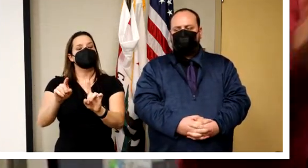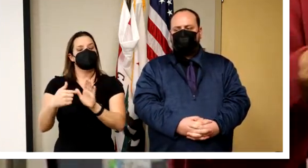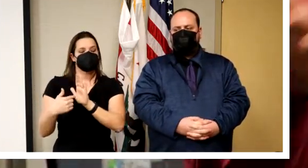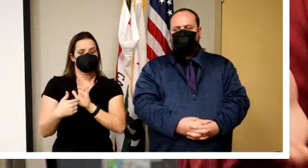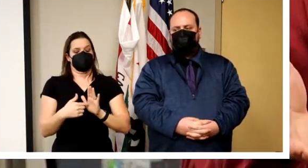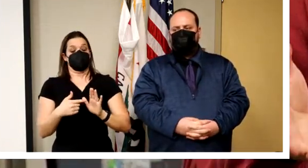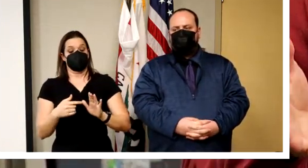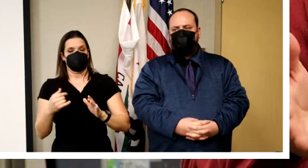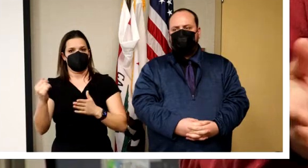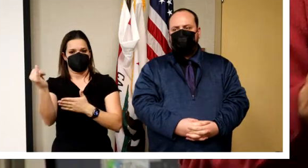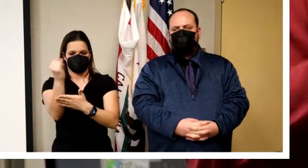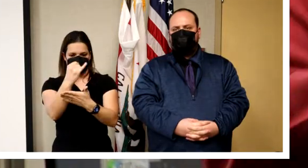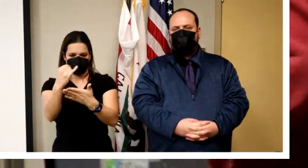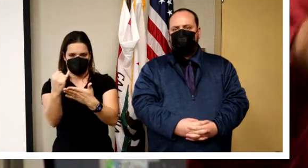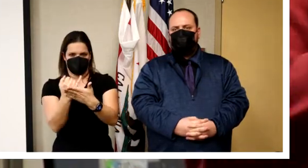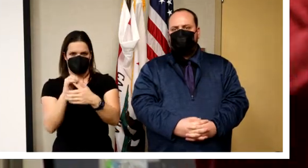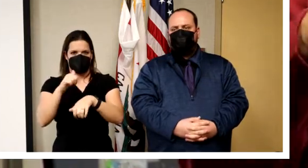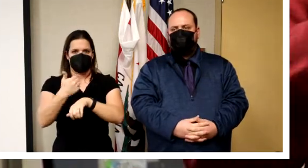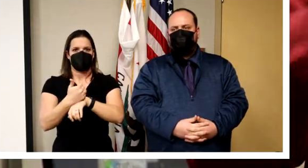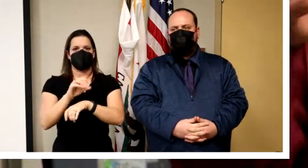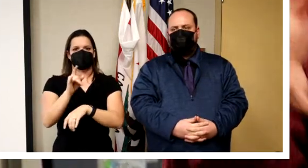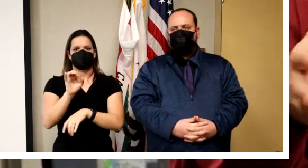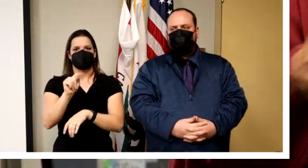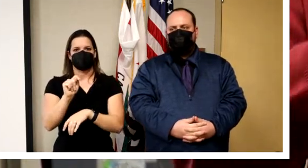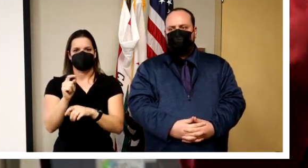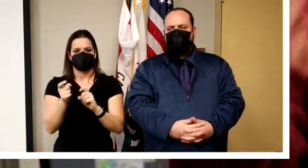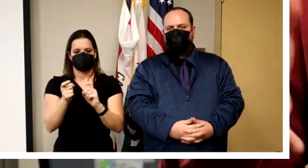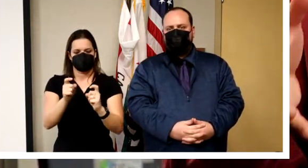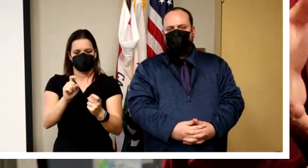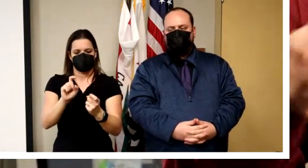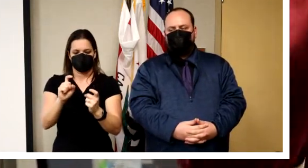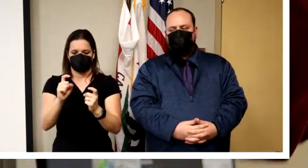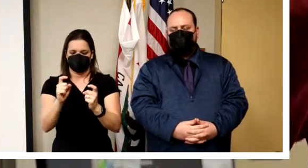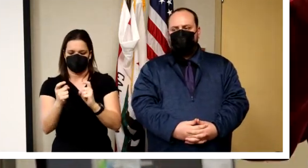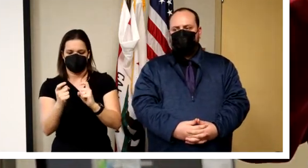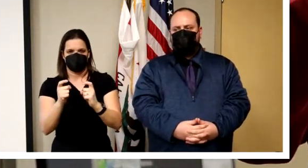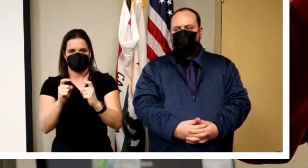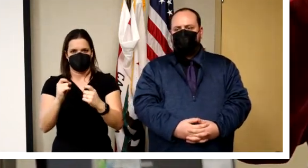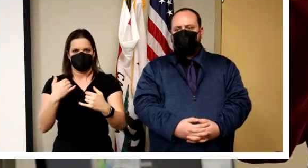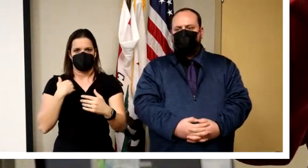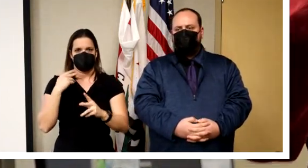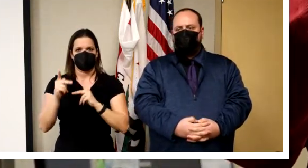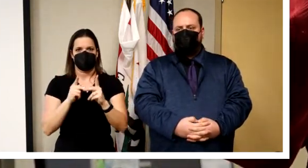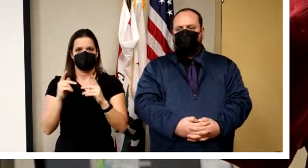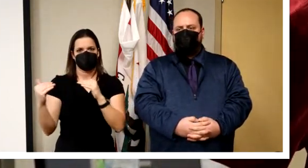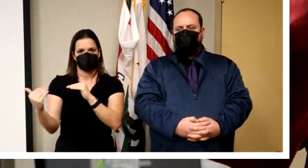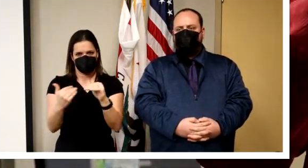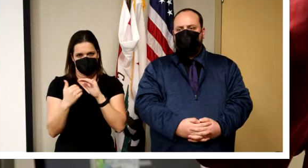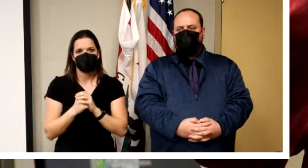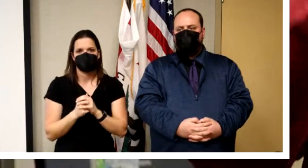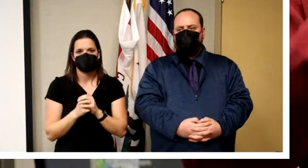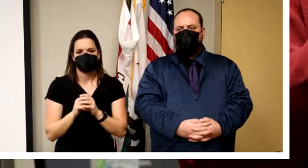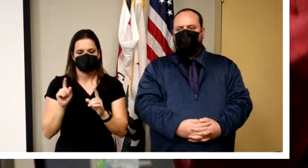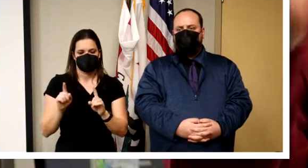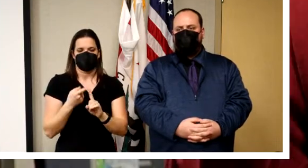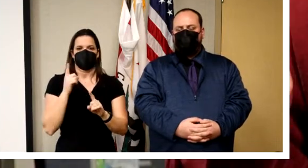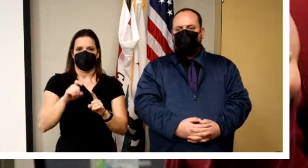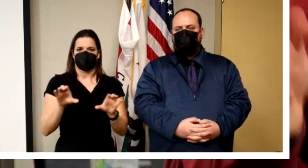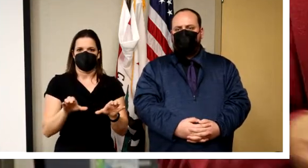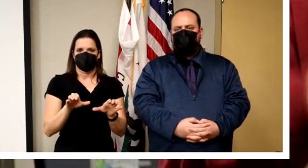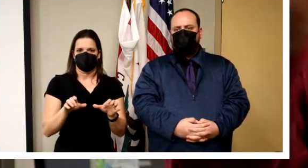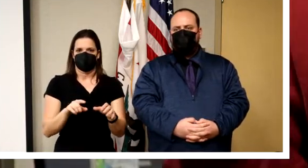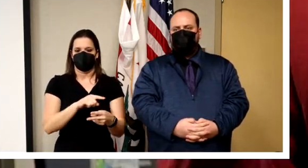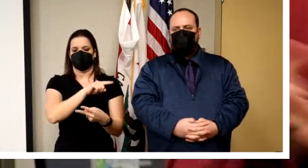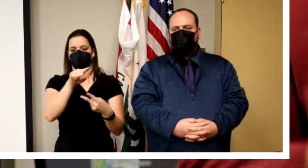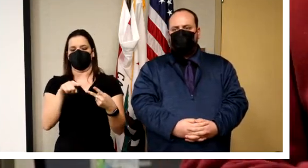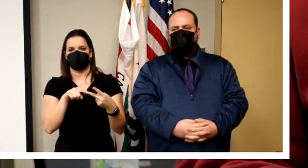And so when we're drawing these districts, adjusting the lines to have population equality, which is the first set of standards, then the next